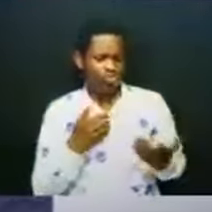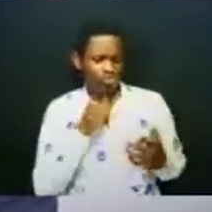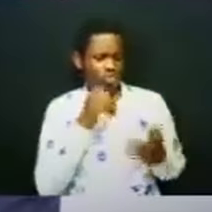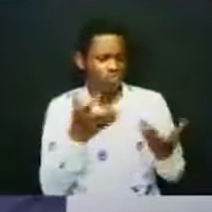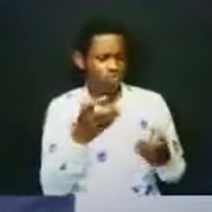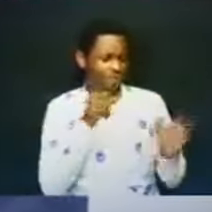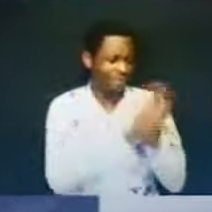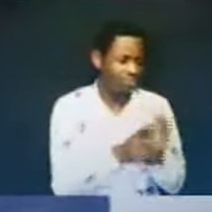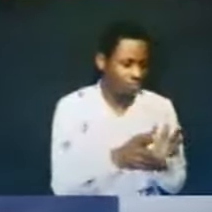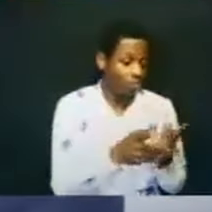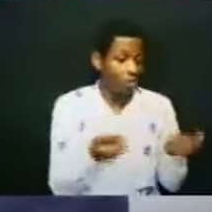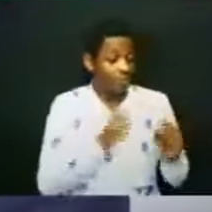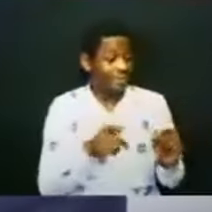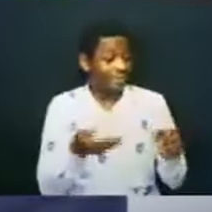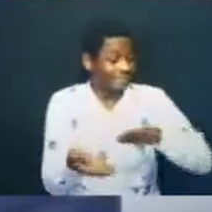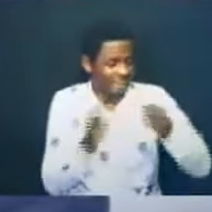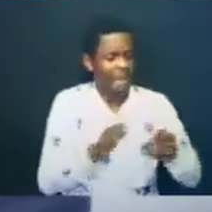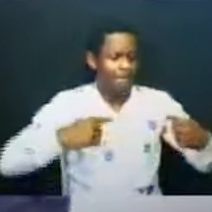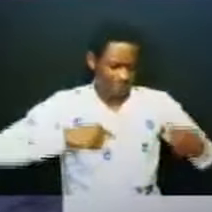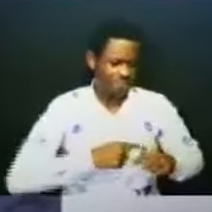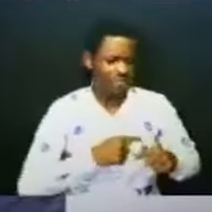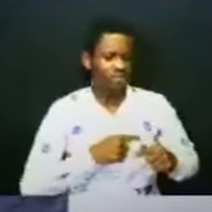When you die, it pains them.